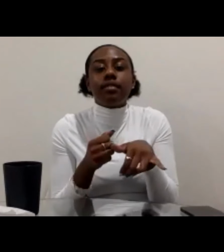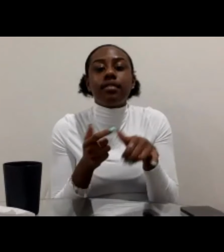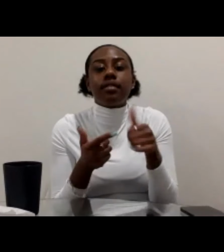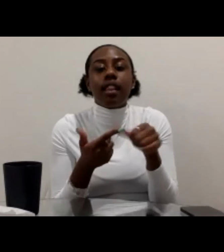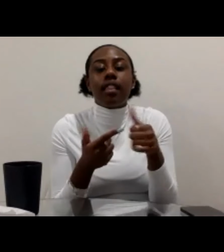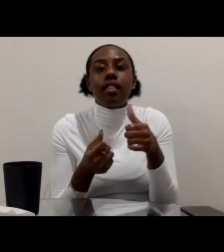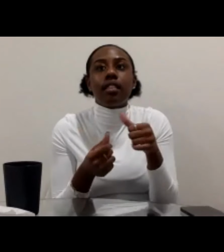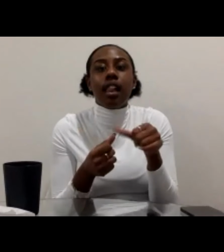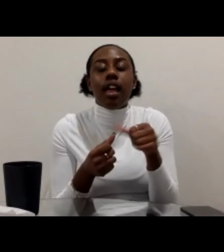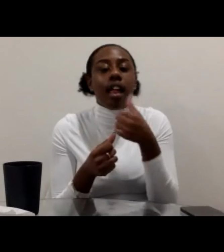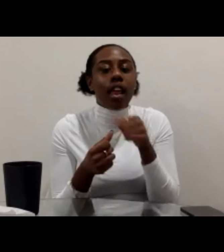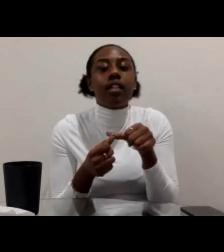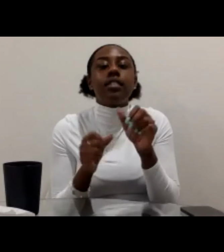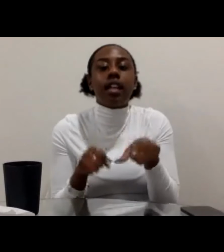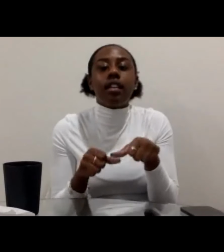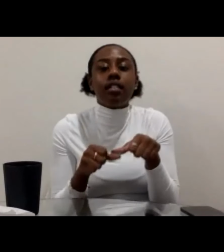making over the last few years.